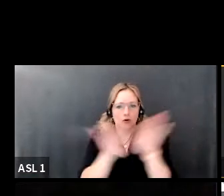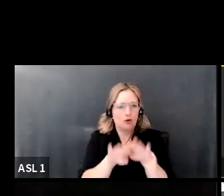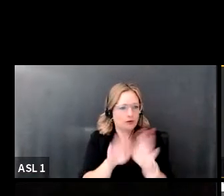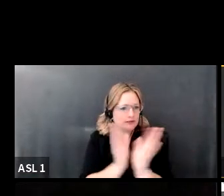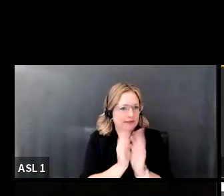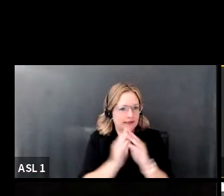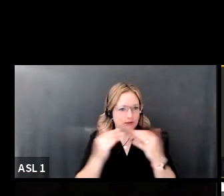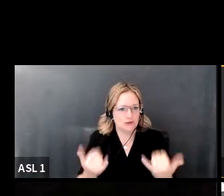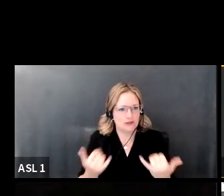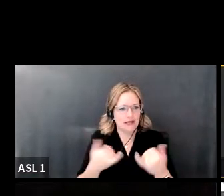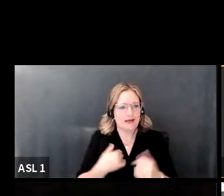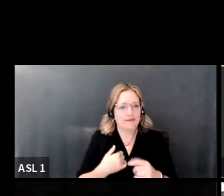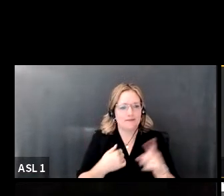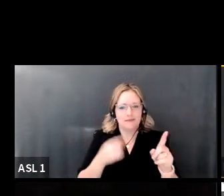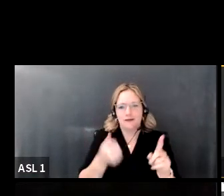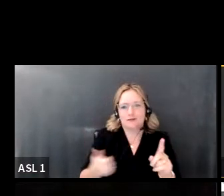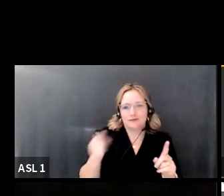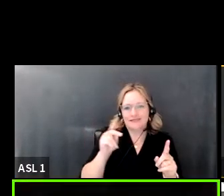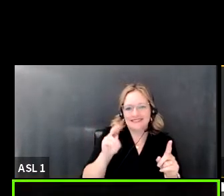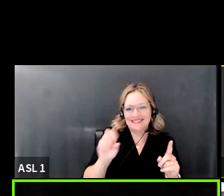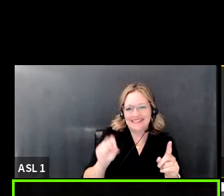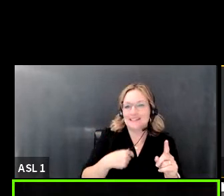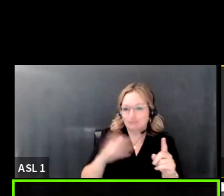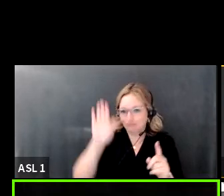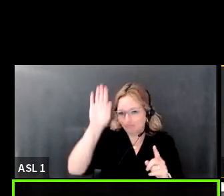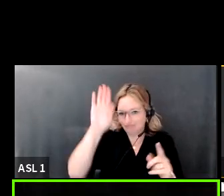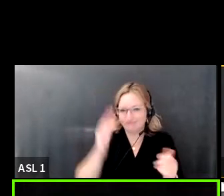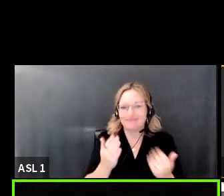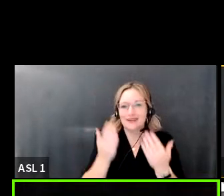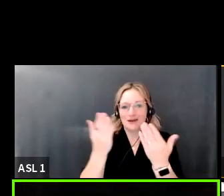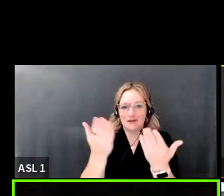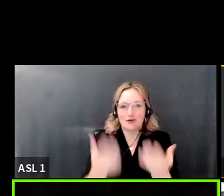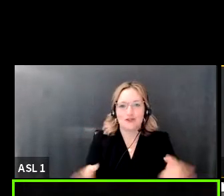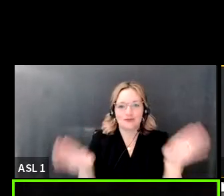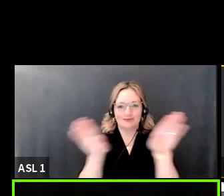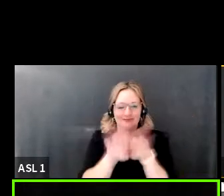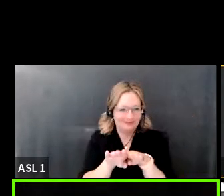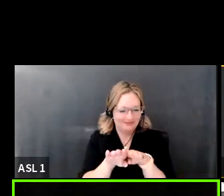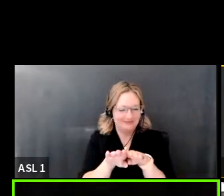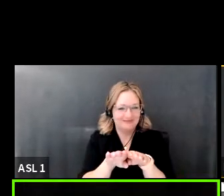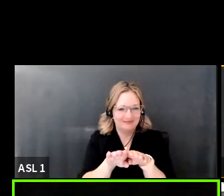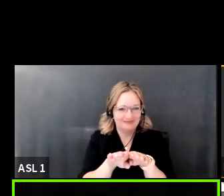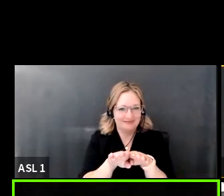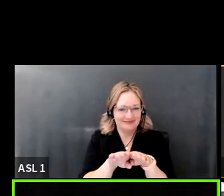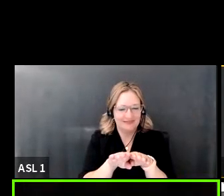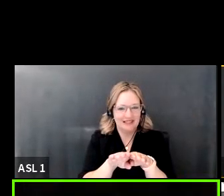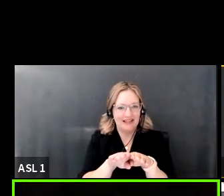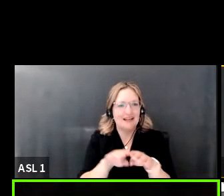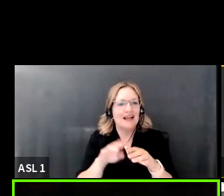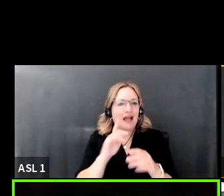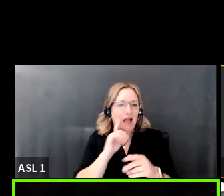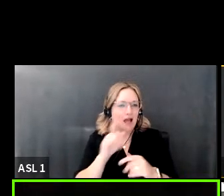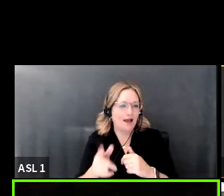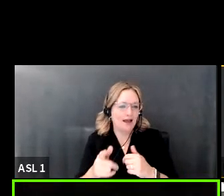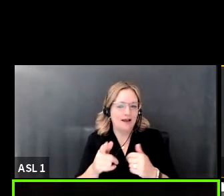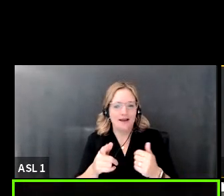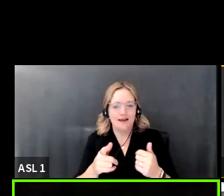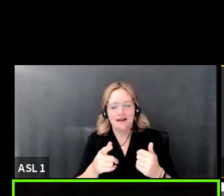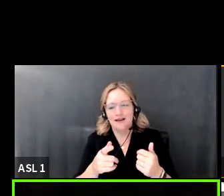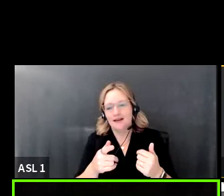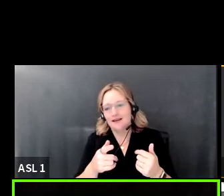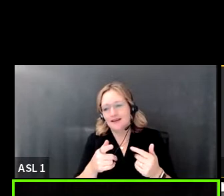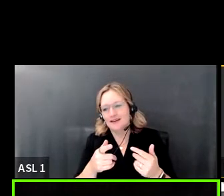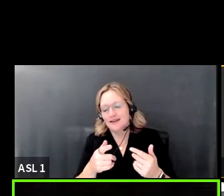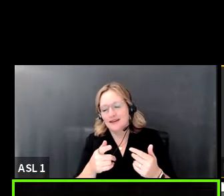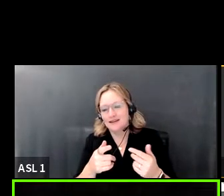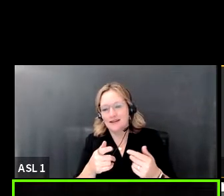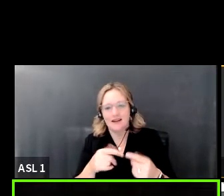that thank you very much so the motion the meeting is adjourned and uh we will be in touch shortly with uh